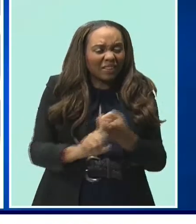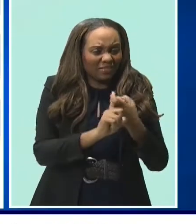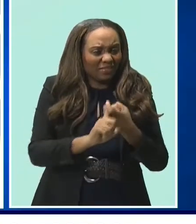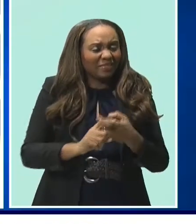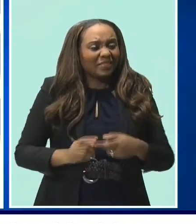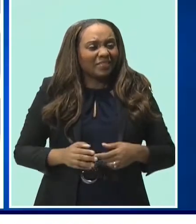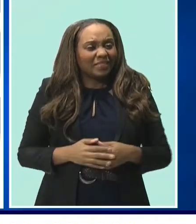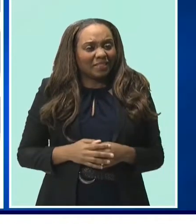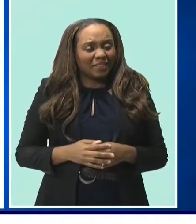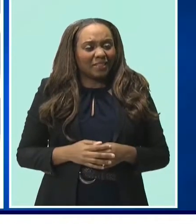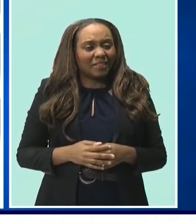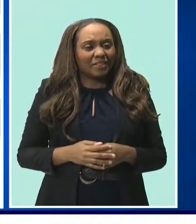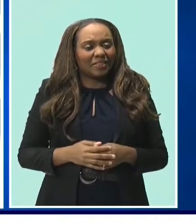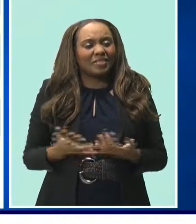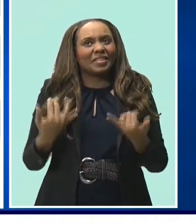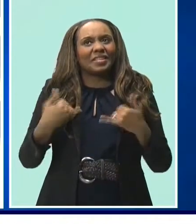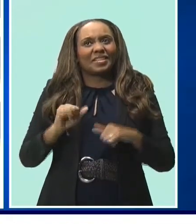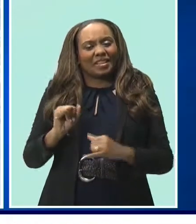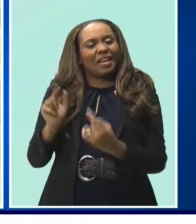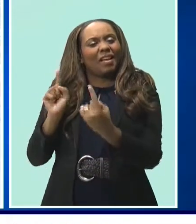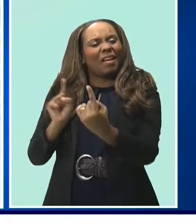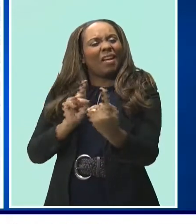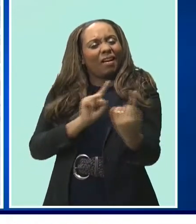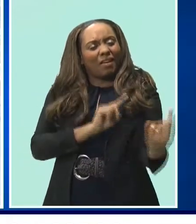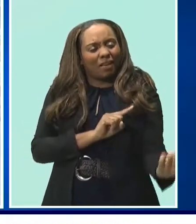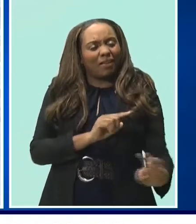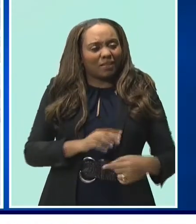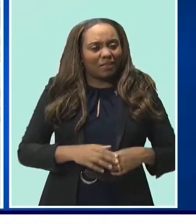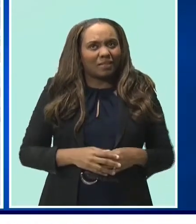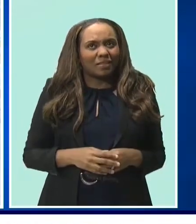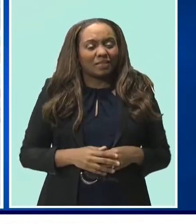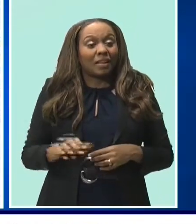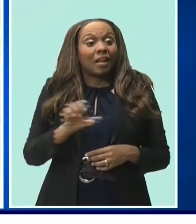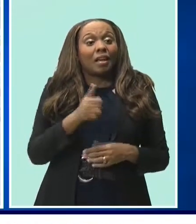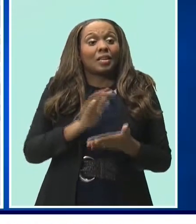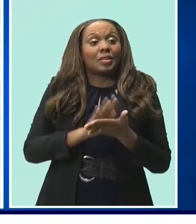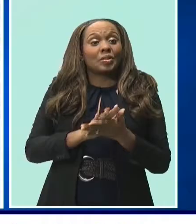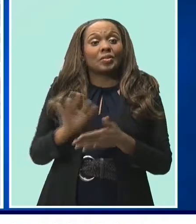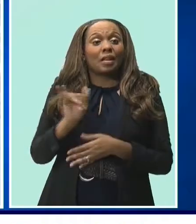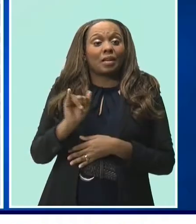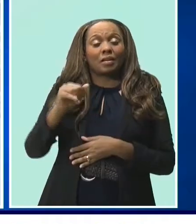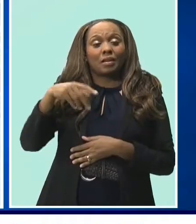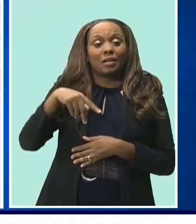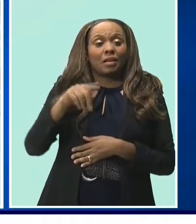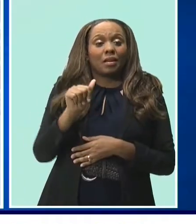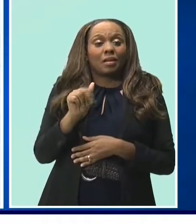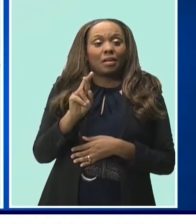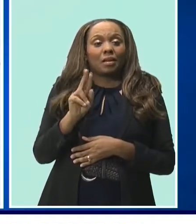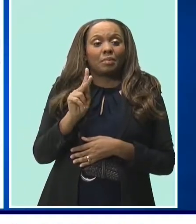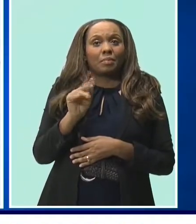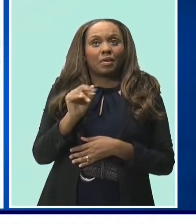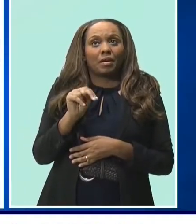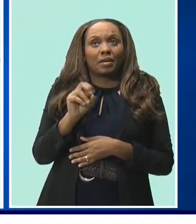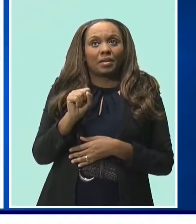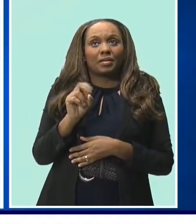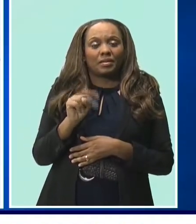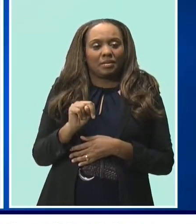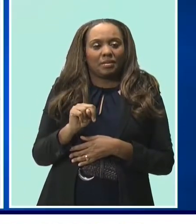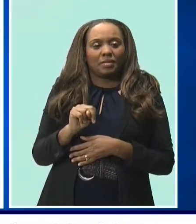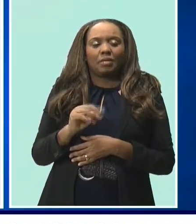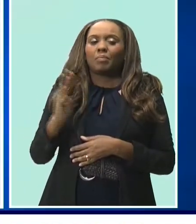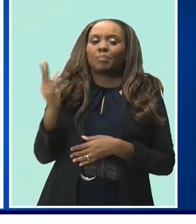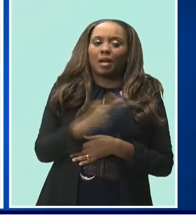And we still keep a social distance. Other schools, such as Parkinson Memorial, are expected to welcome students